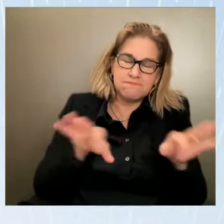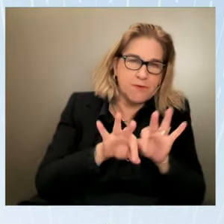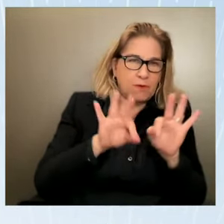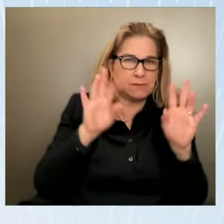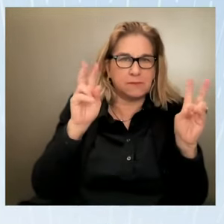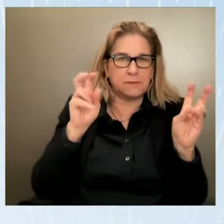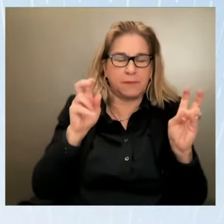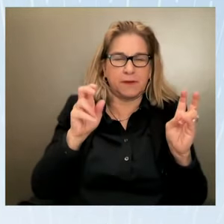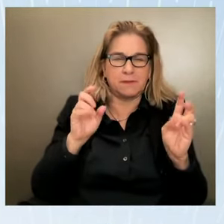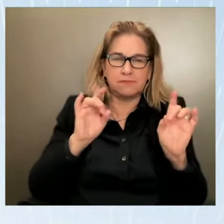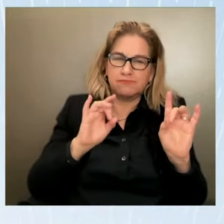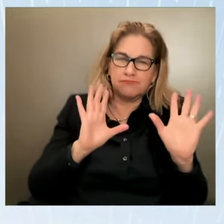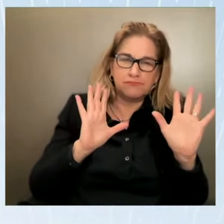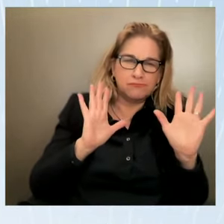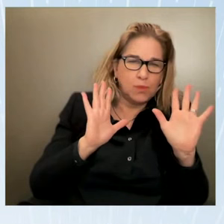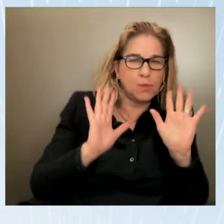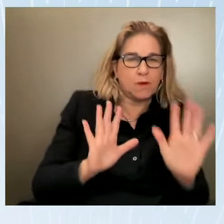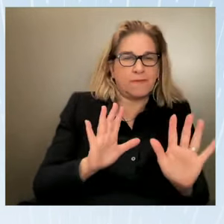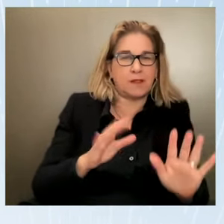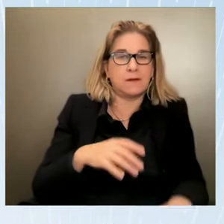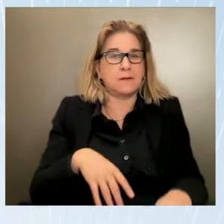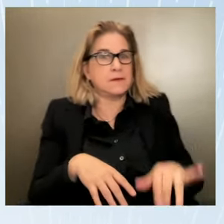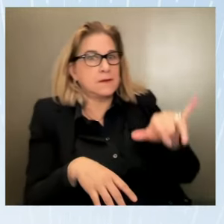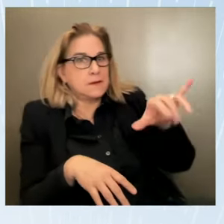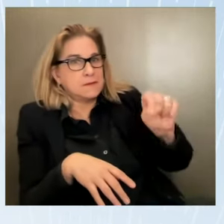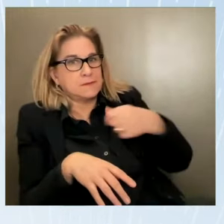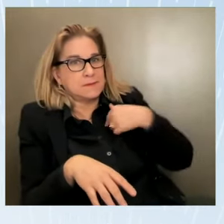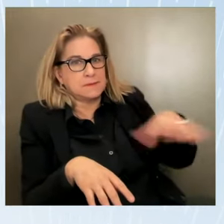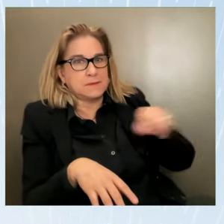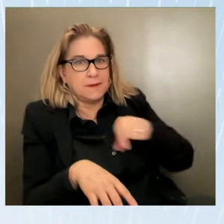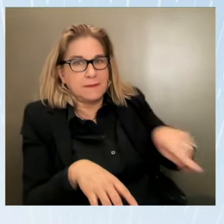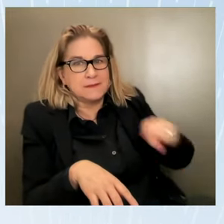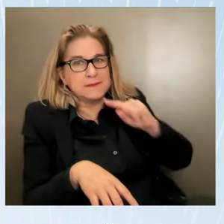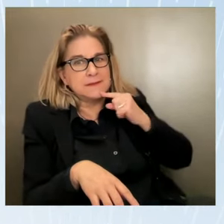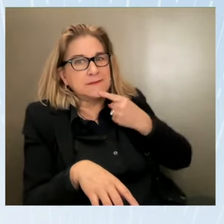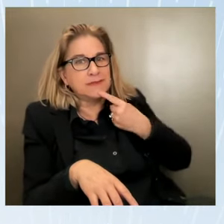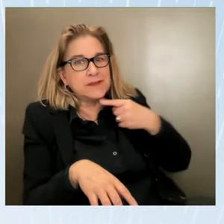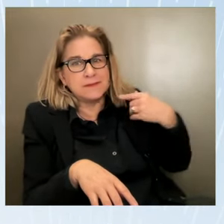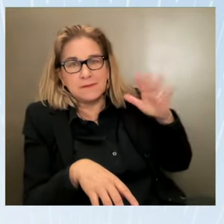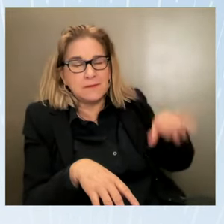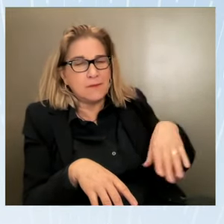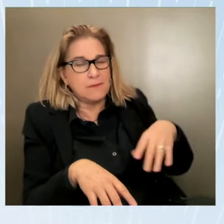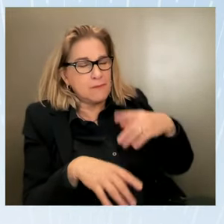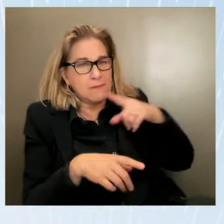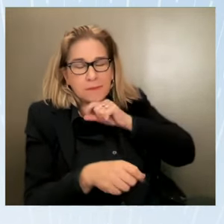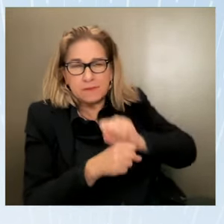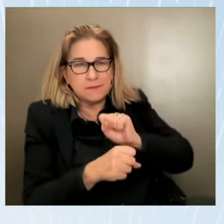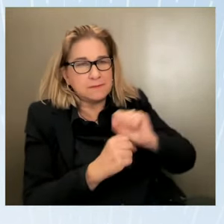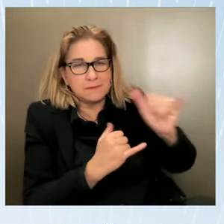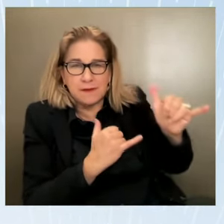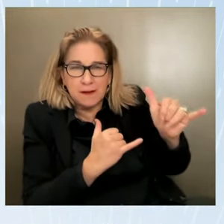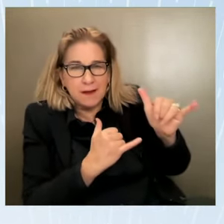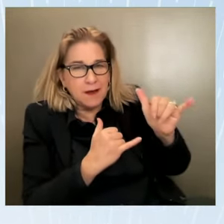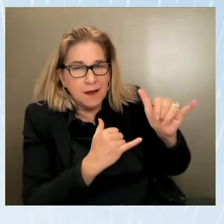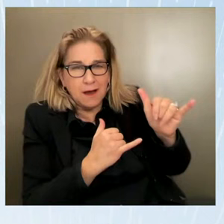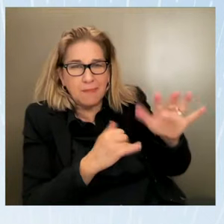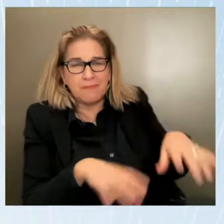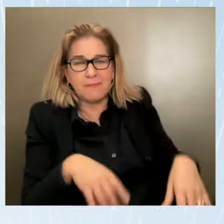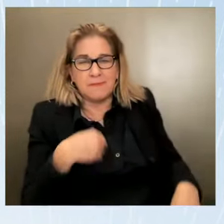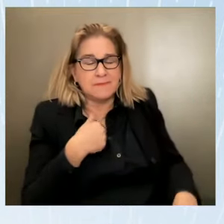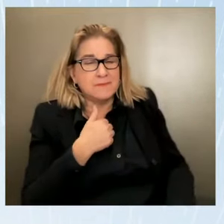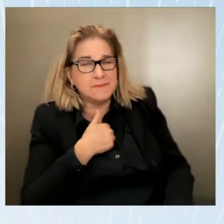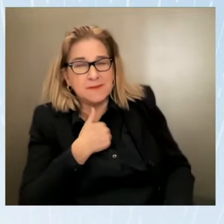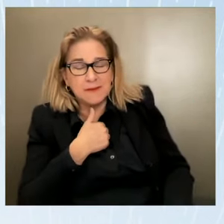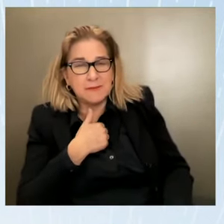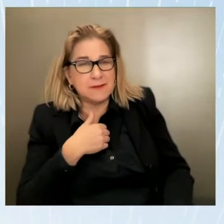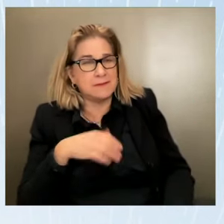global, quite literally. I think it's a very critical forum for actually